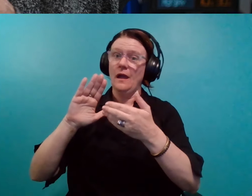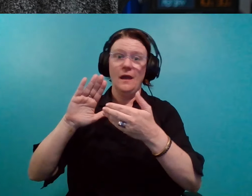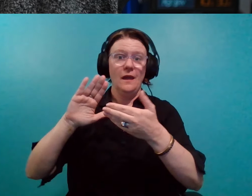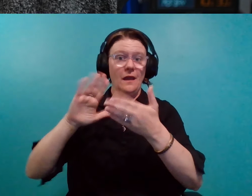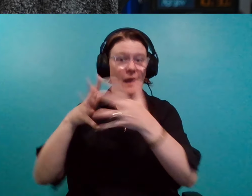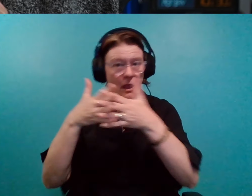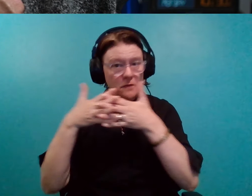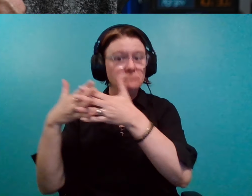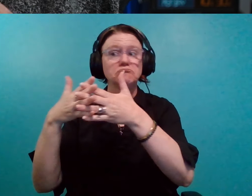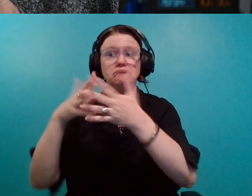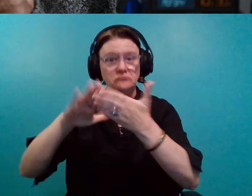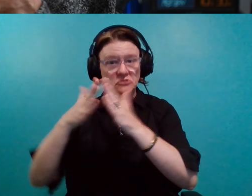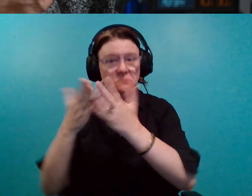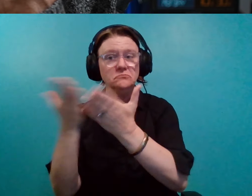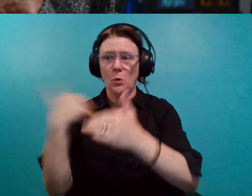to